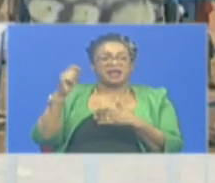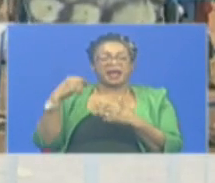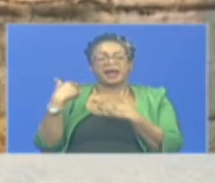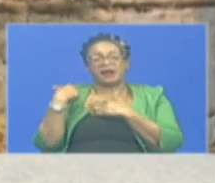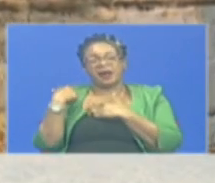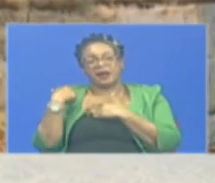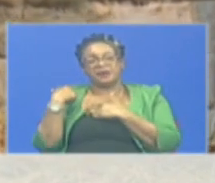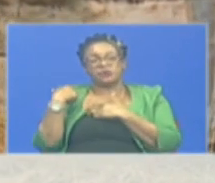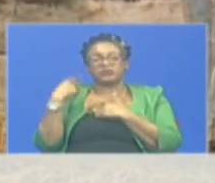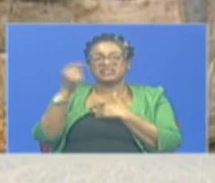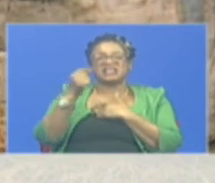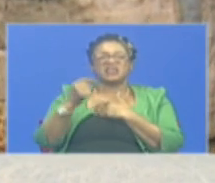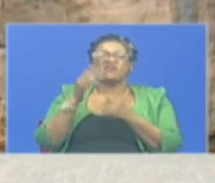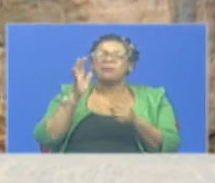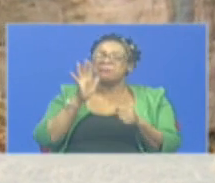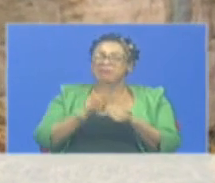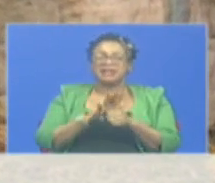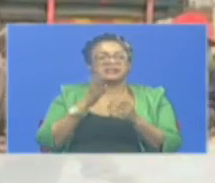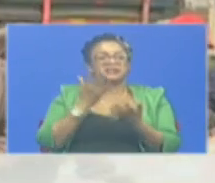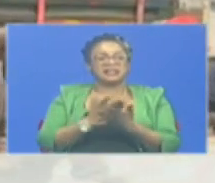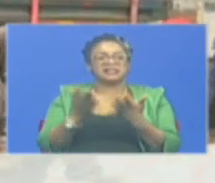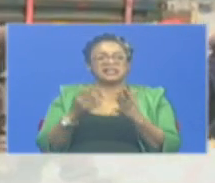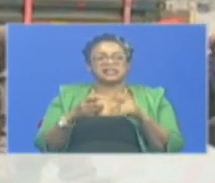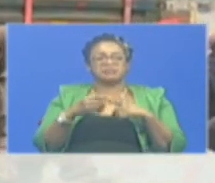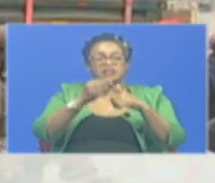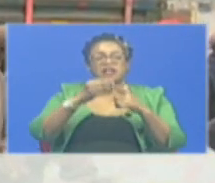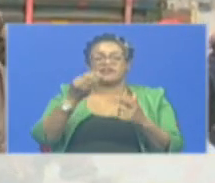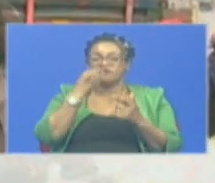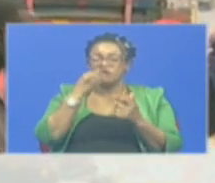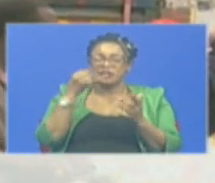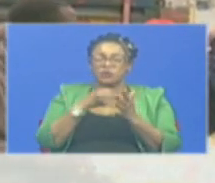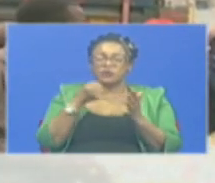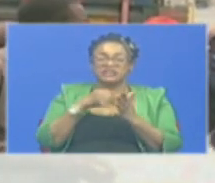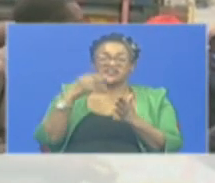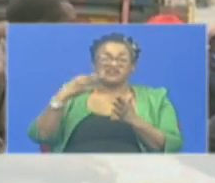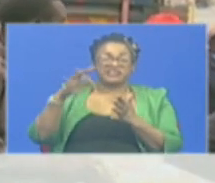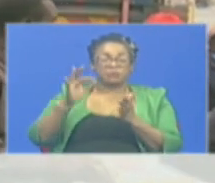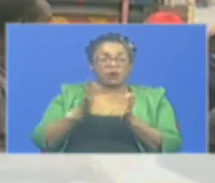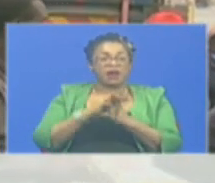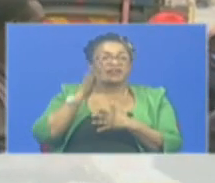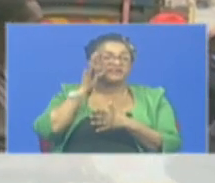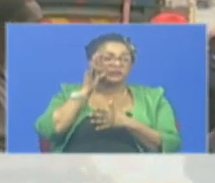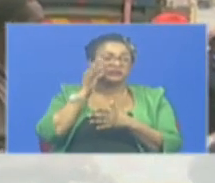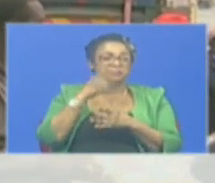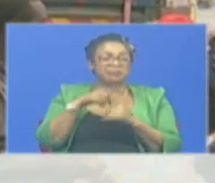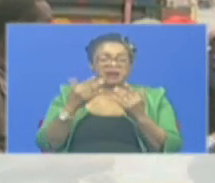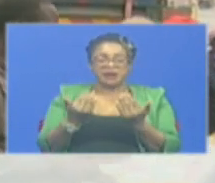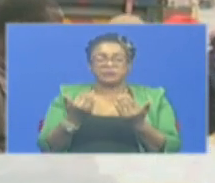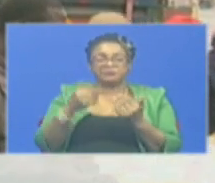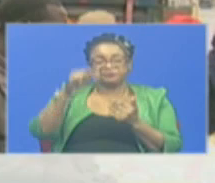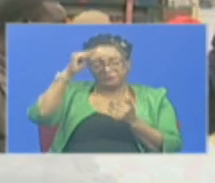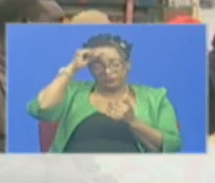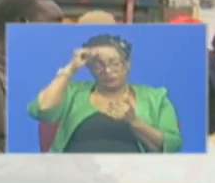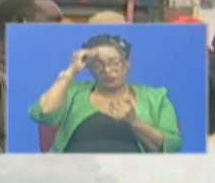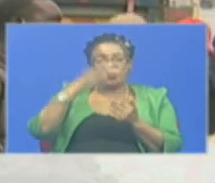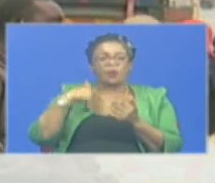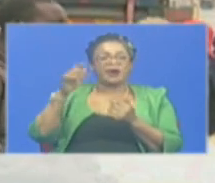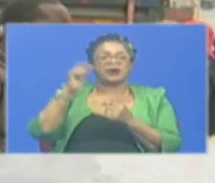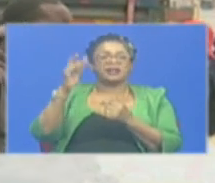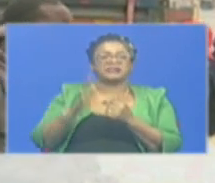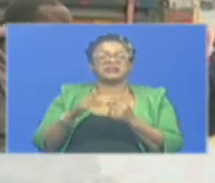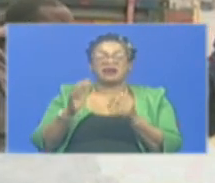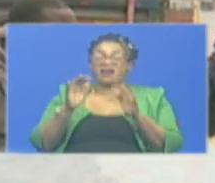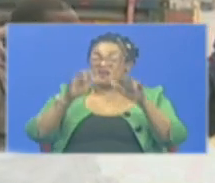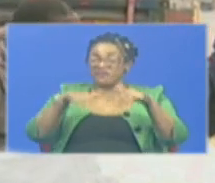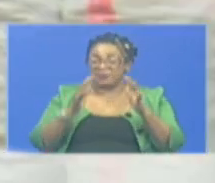Tanzania for many products, mostly foodstuffs including vegetables and fruits. But now, the government wants Kenyan farmers to step in and